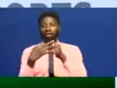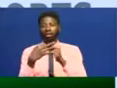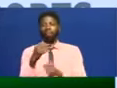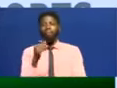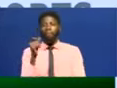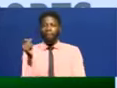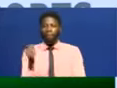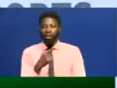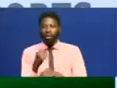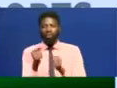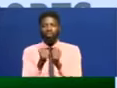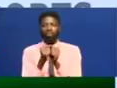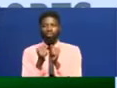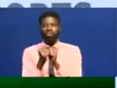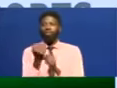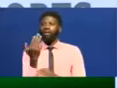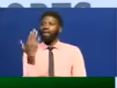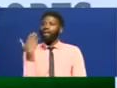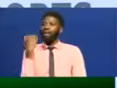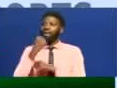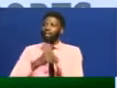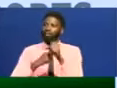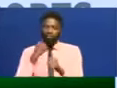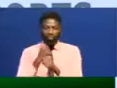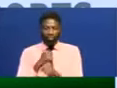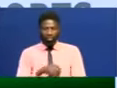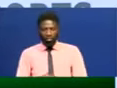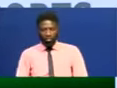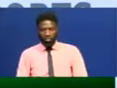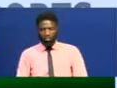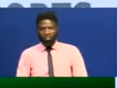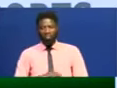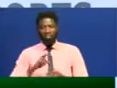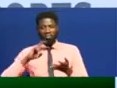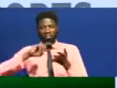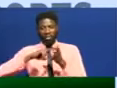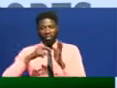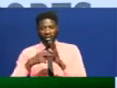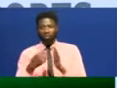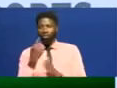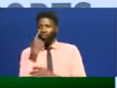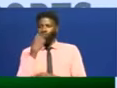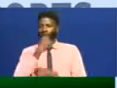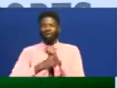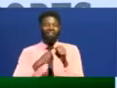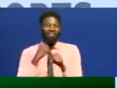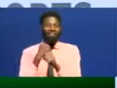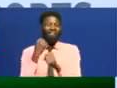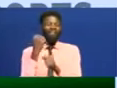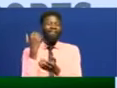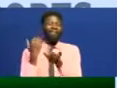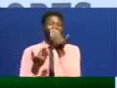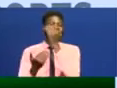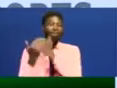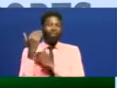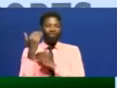last year. Exactly 1 year ago today.